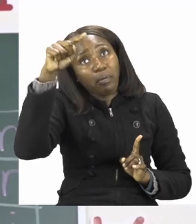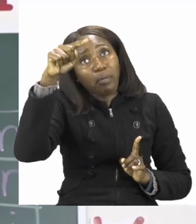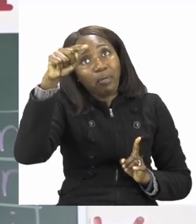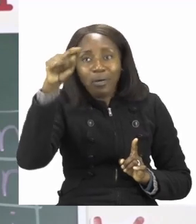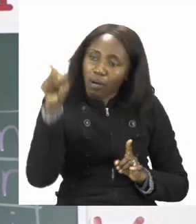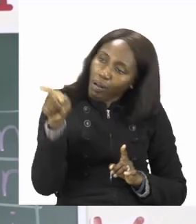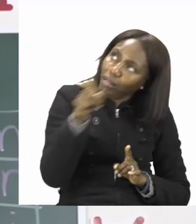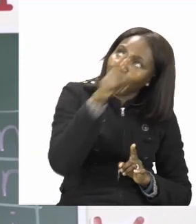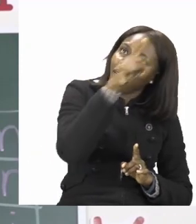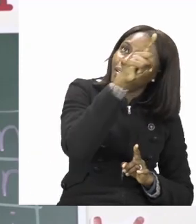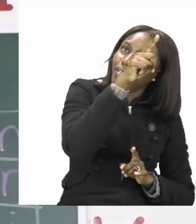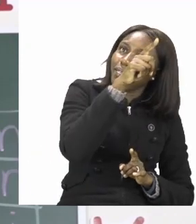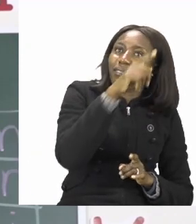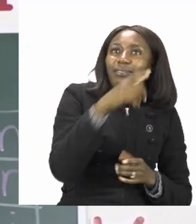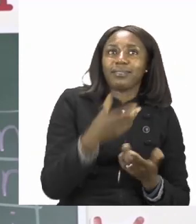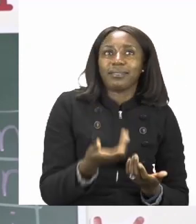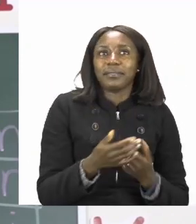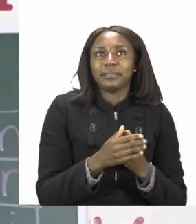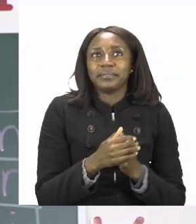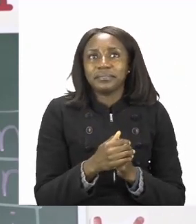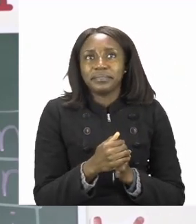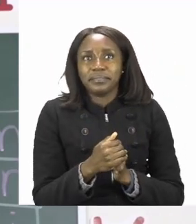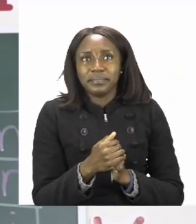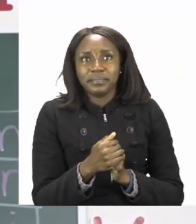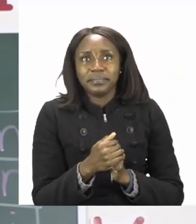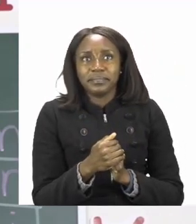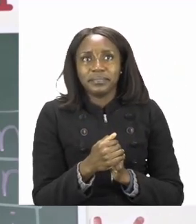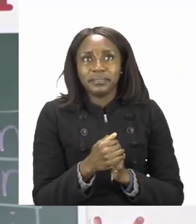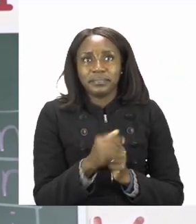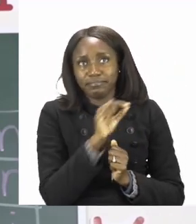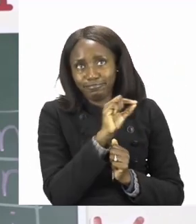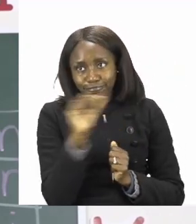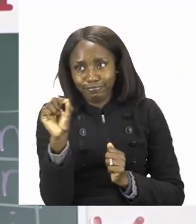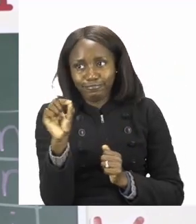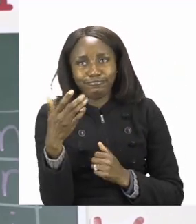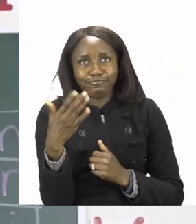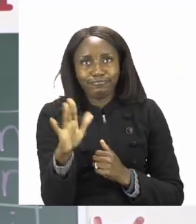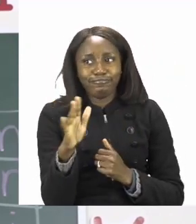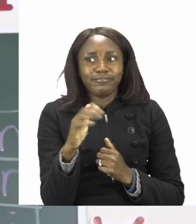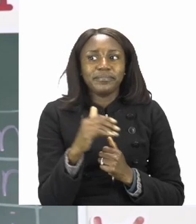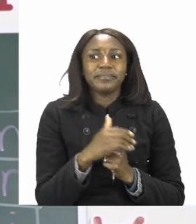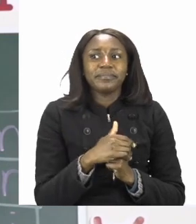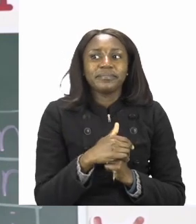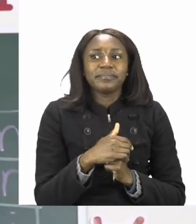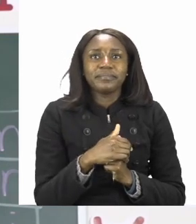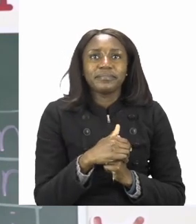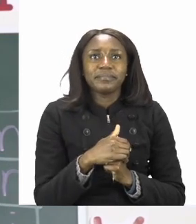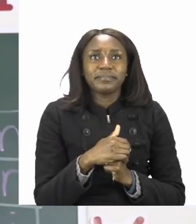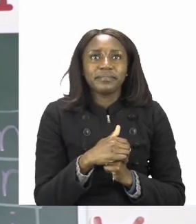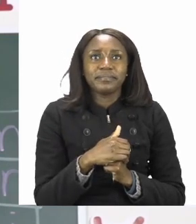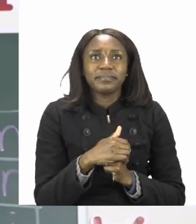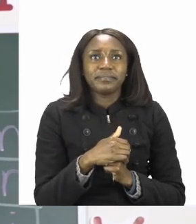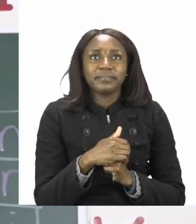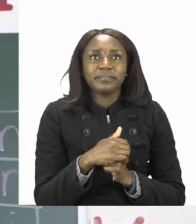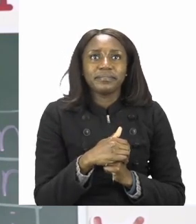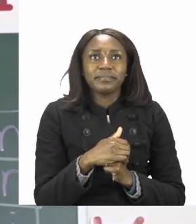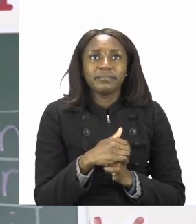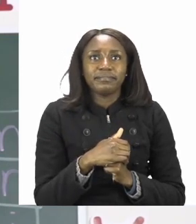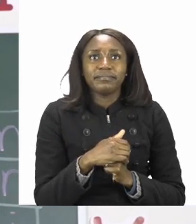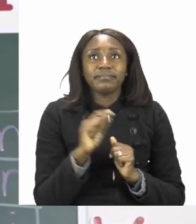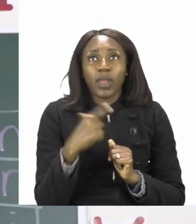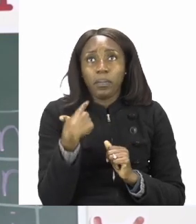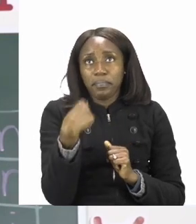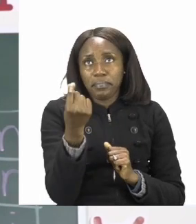diagonally. Let's see if we can find the last one together. We're going to look for the